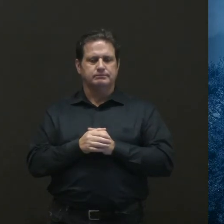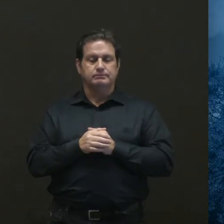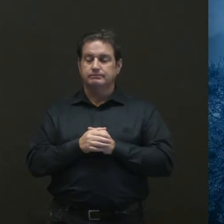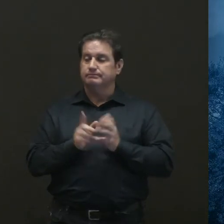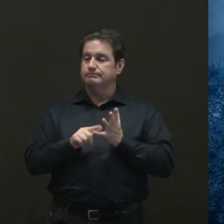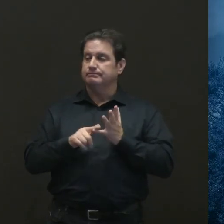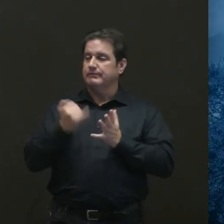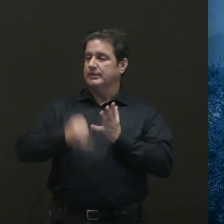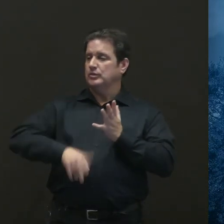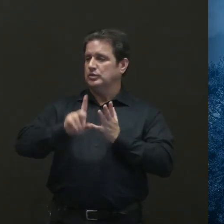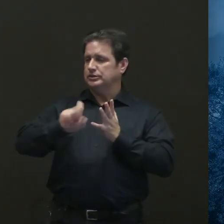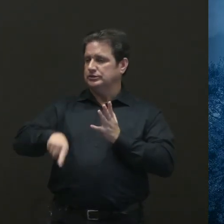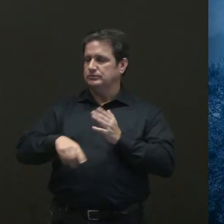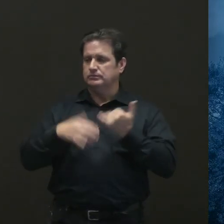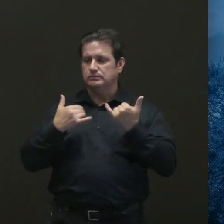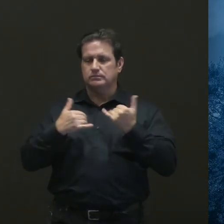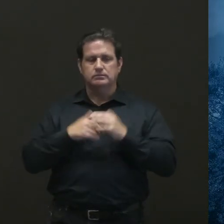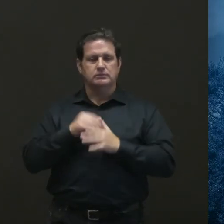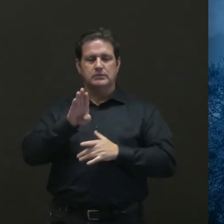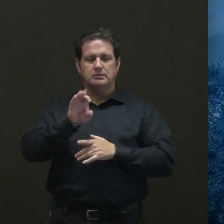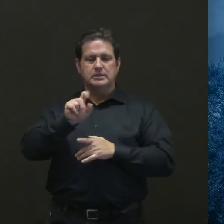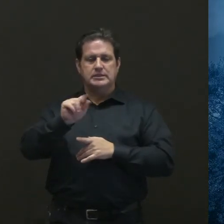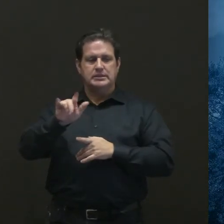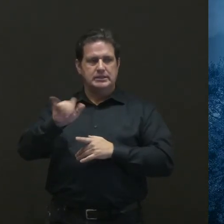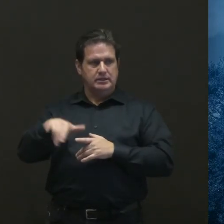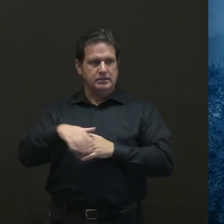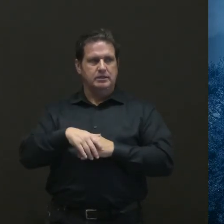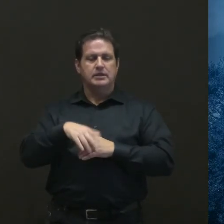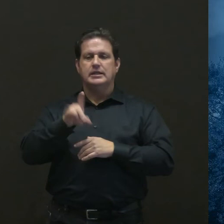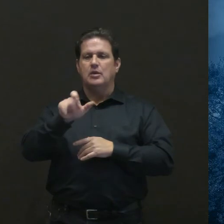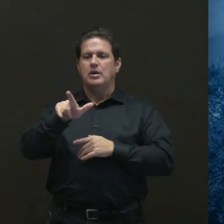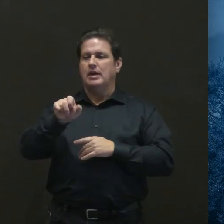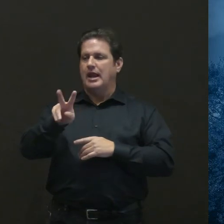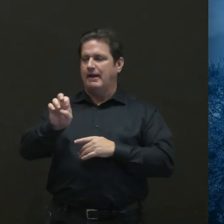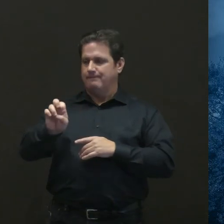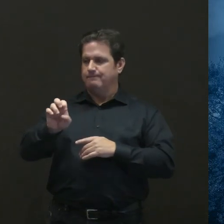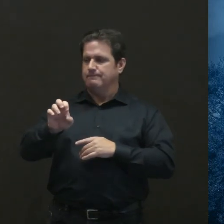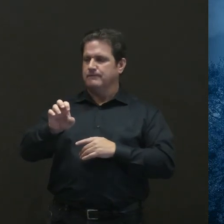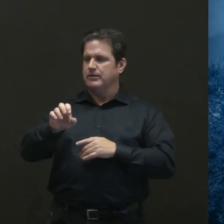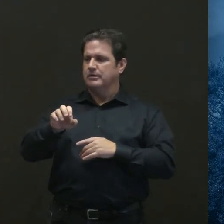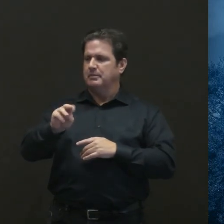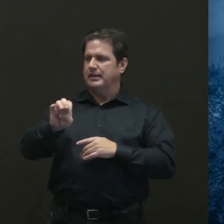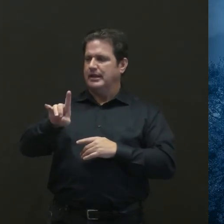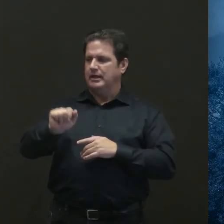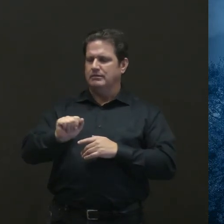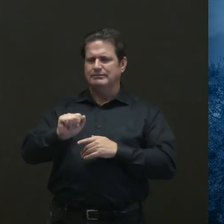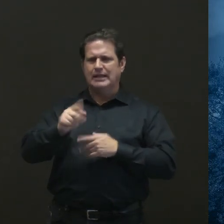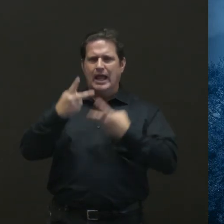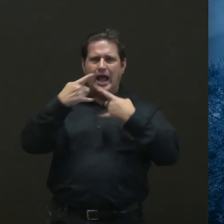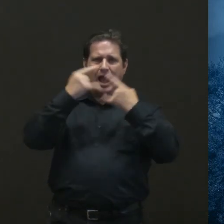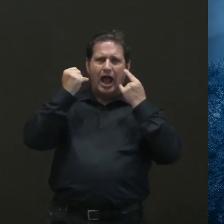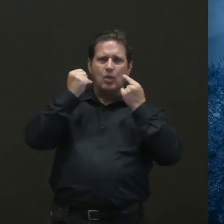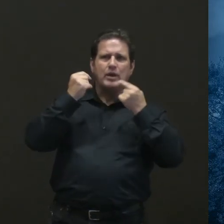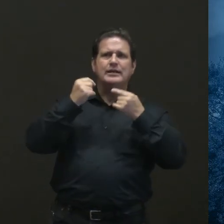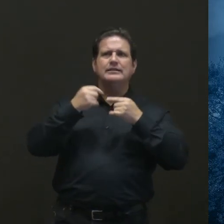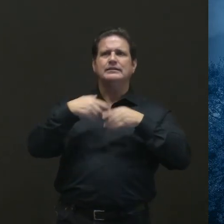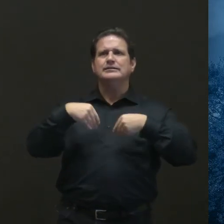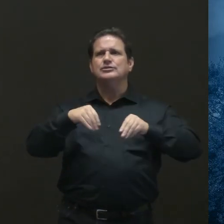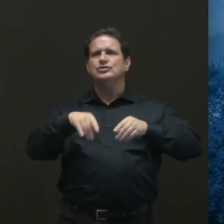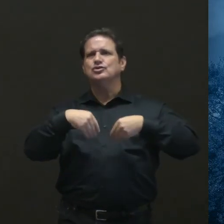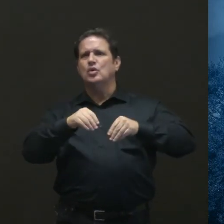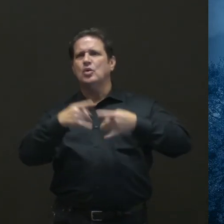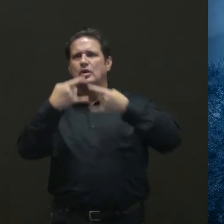This is the last question for today from Betsy Price at Delaware Live. With all the Halloween stuff out in stores and fall